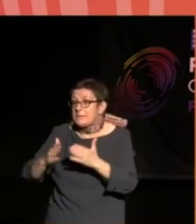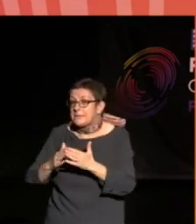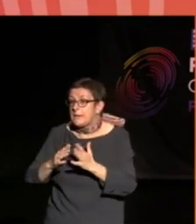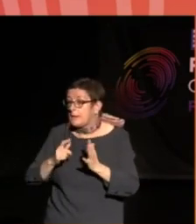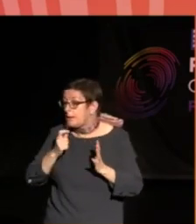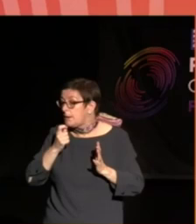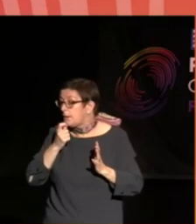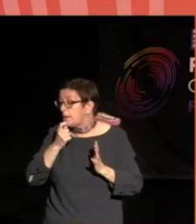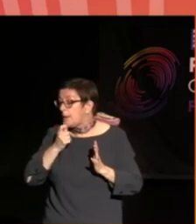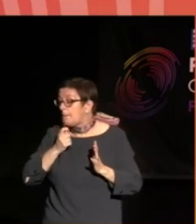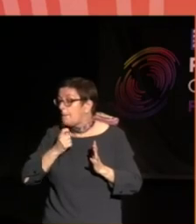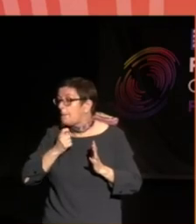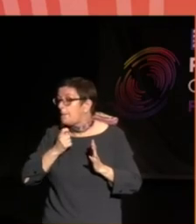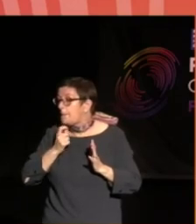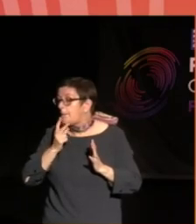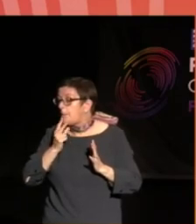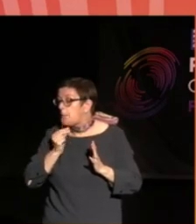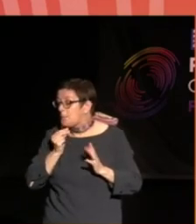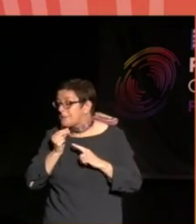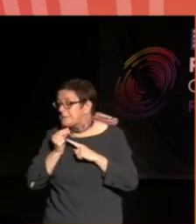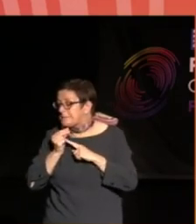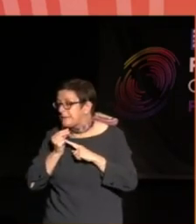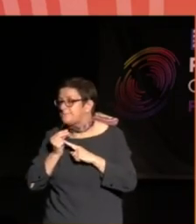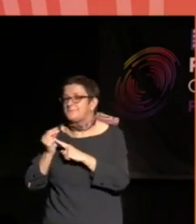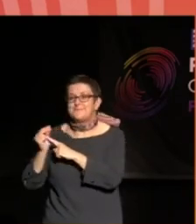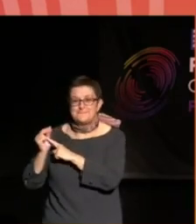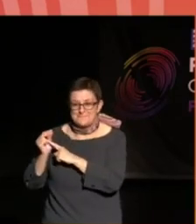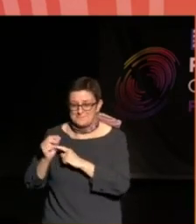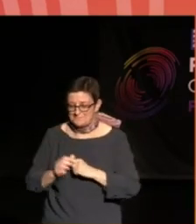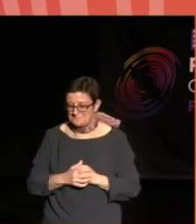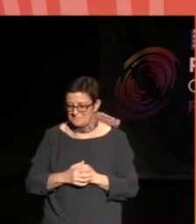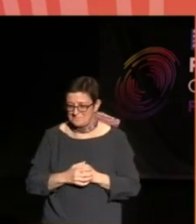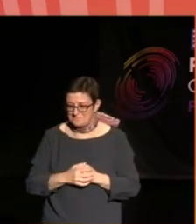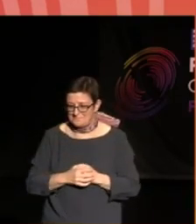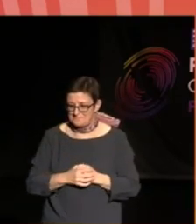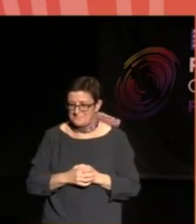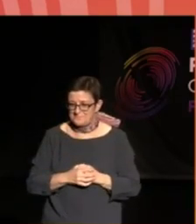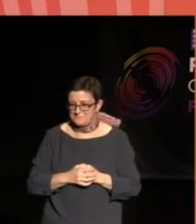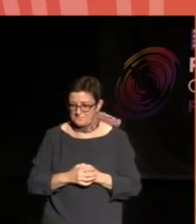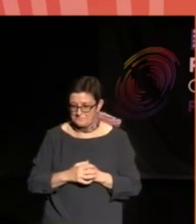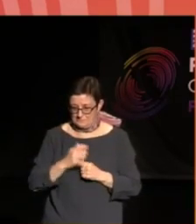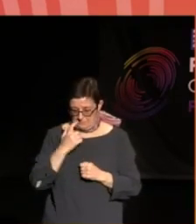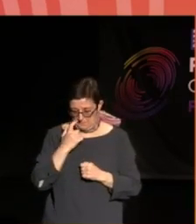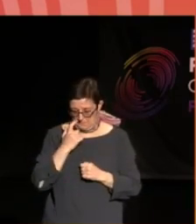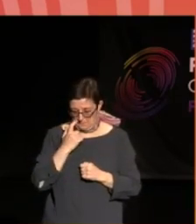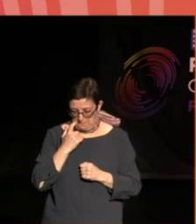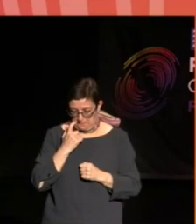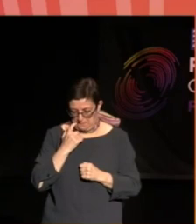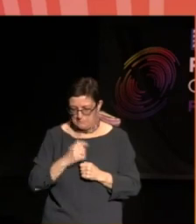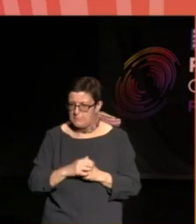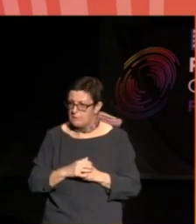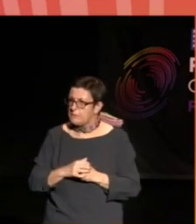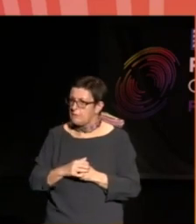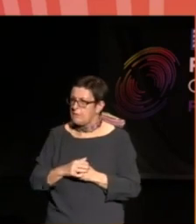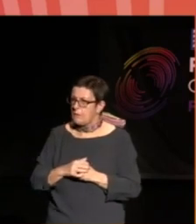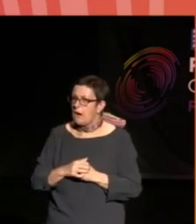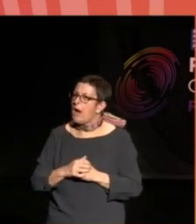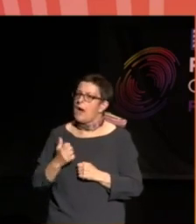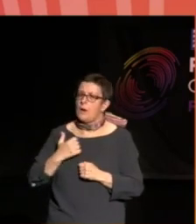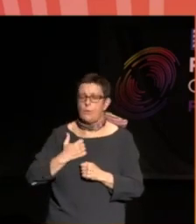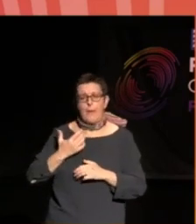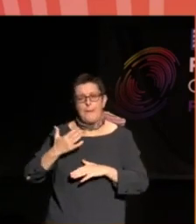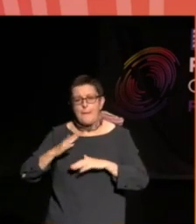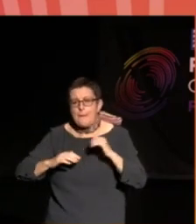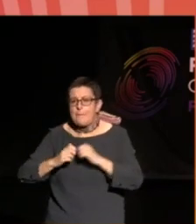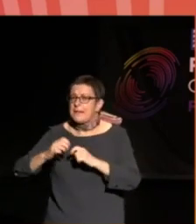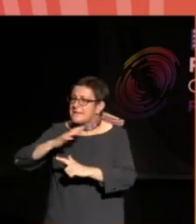Sunand. That's a really good question, Paul. And just to say, the sector is very, very widespread. There are